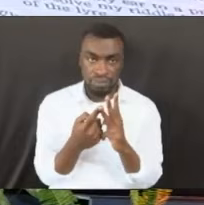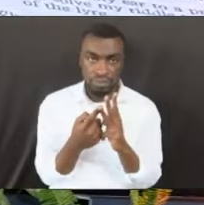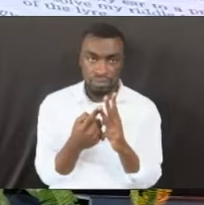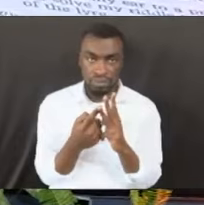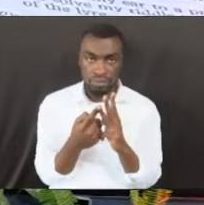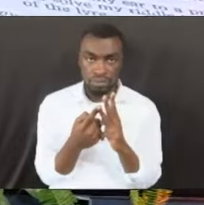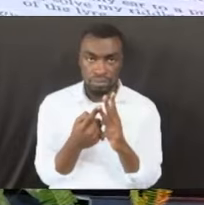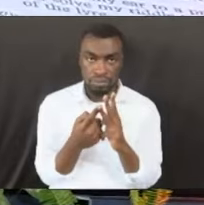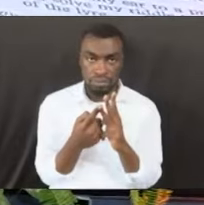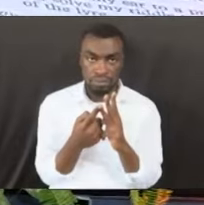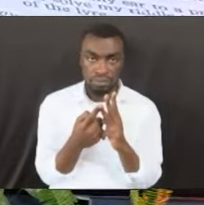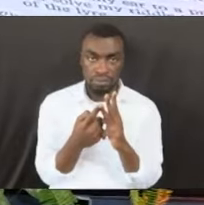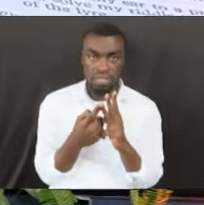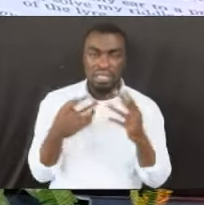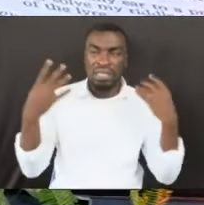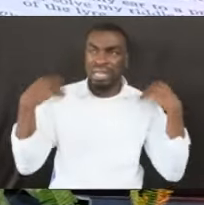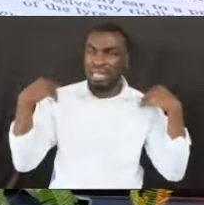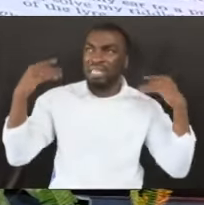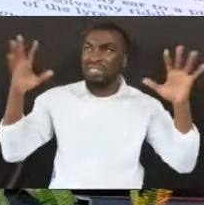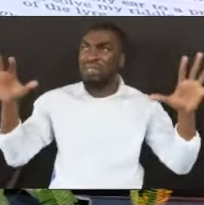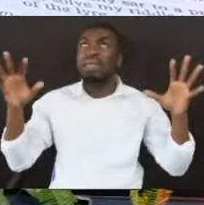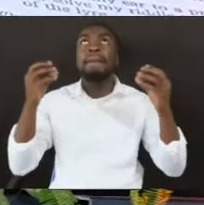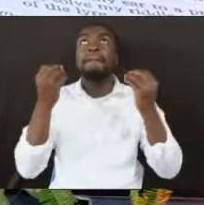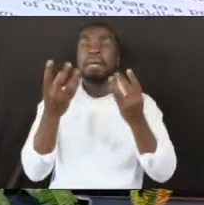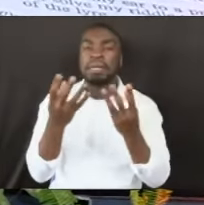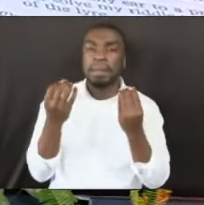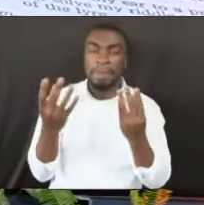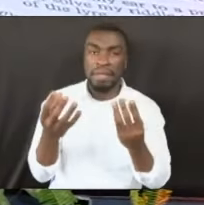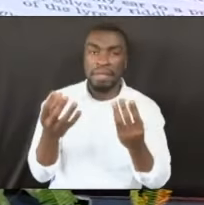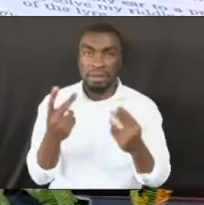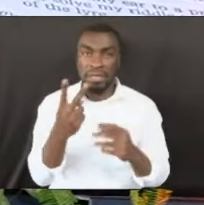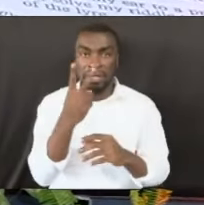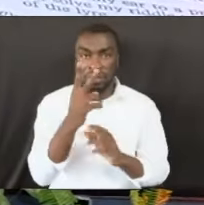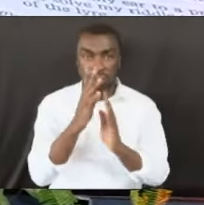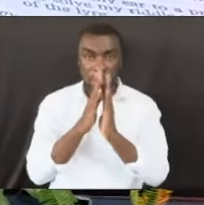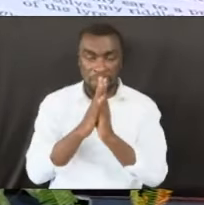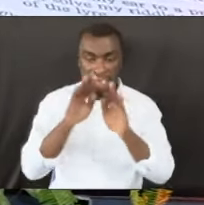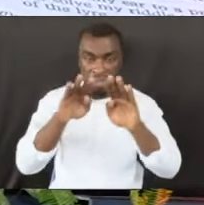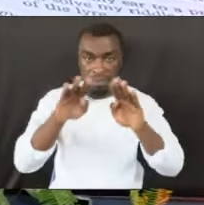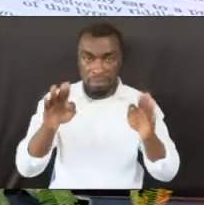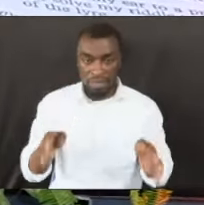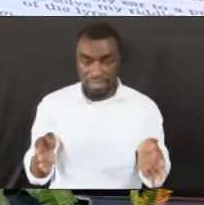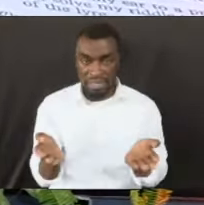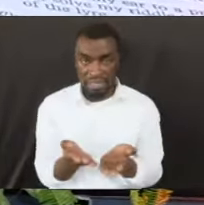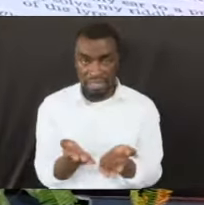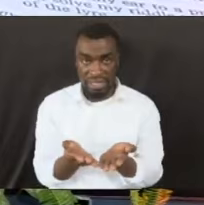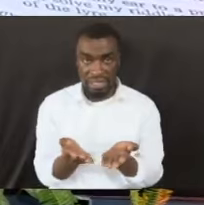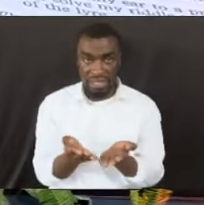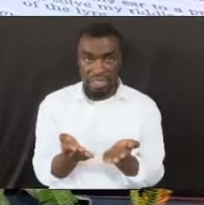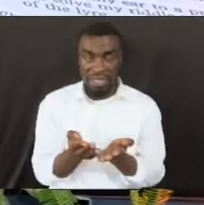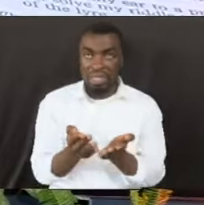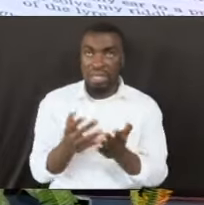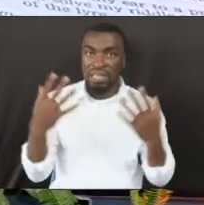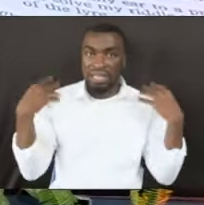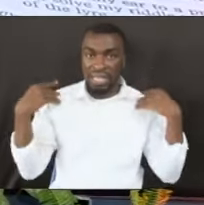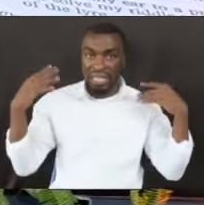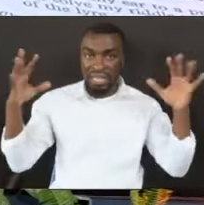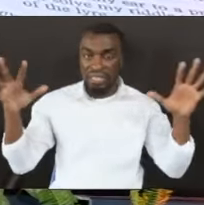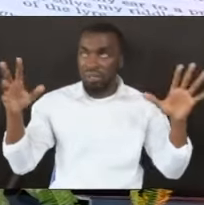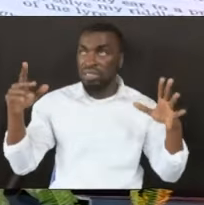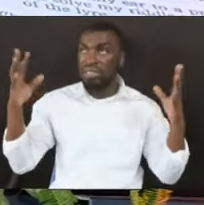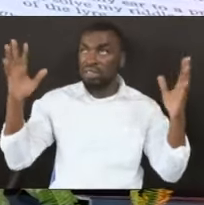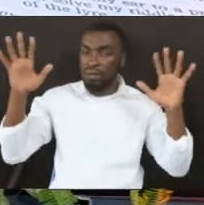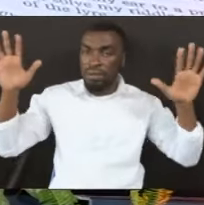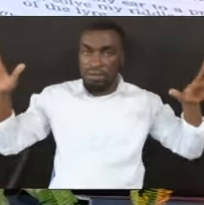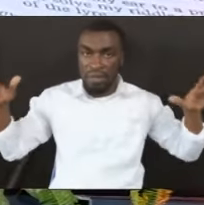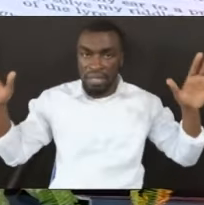a lot of angels. We had two prayer boxes, and it encouraged us. The angels were directly ascending on the boxes, and they